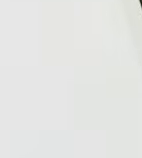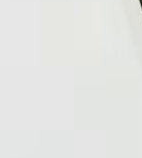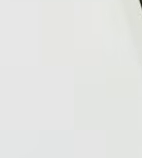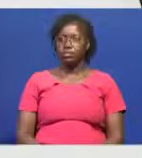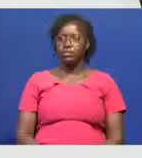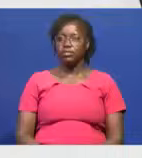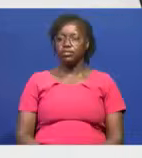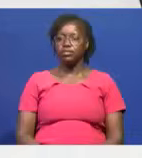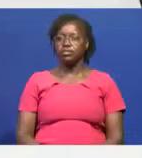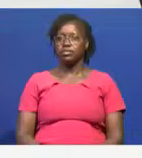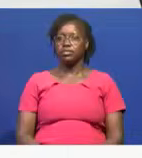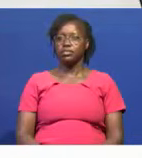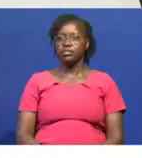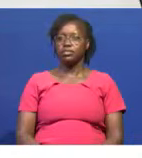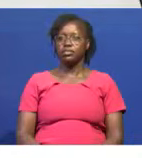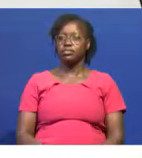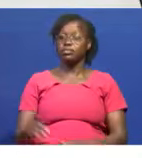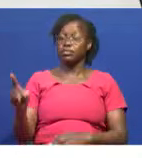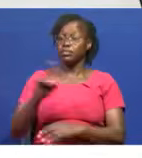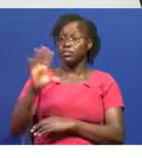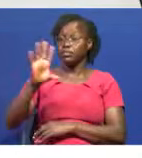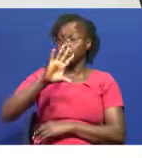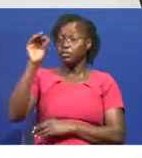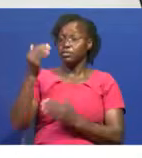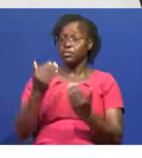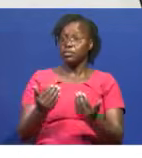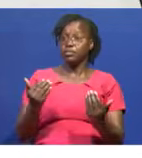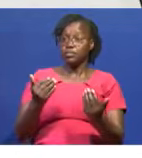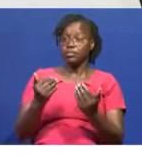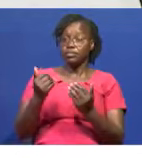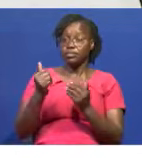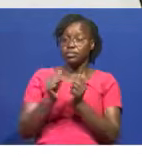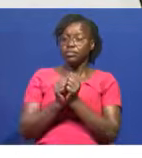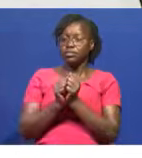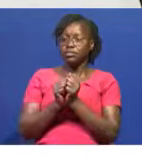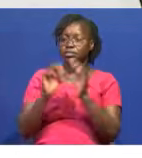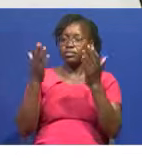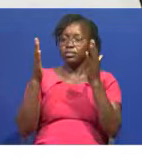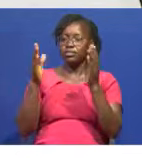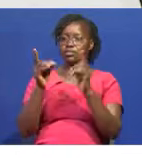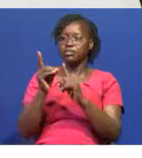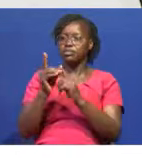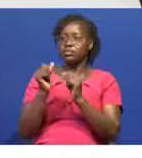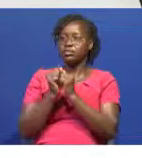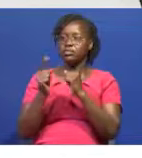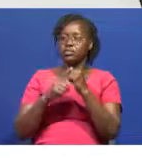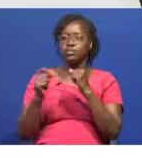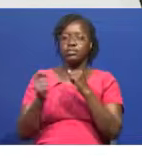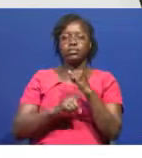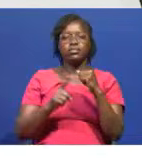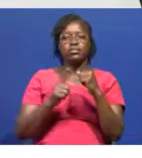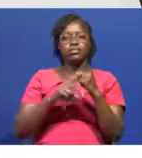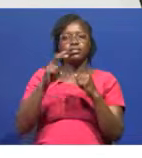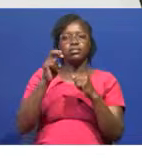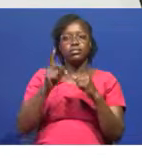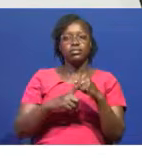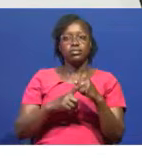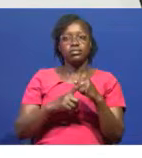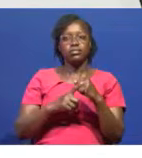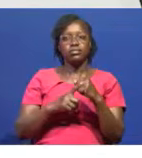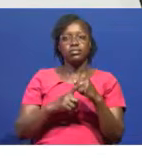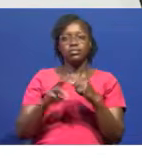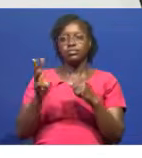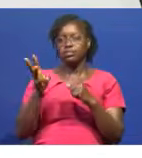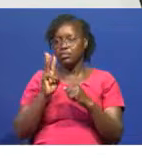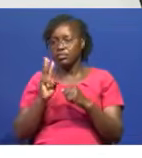Thank you for staying with us. The Day of the African Child will be commemorated on the 16th of June 2026 under the theme